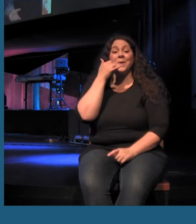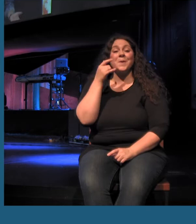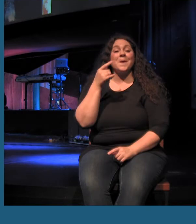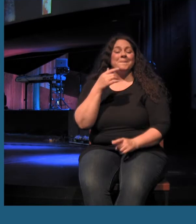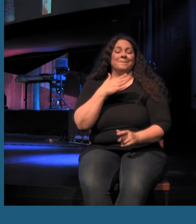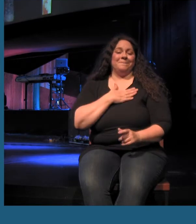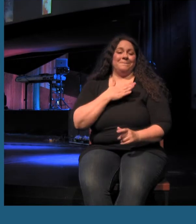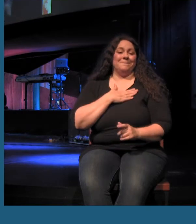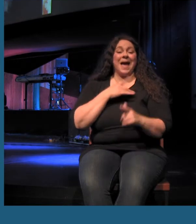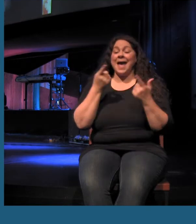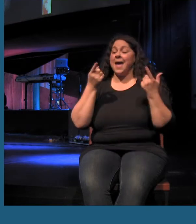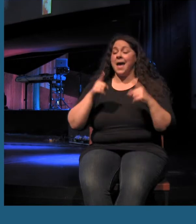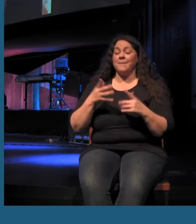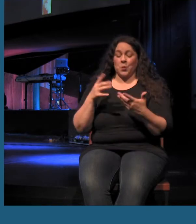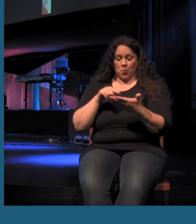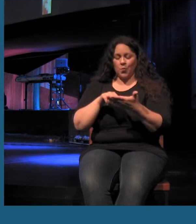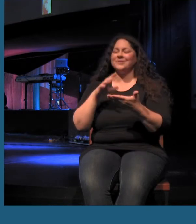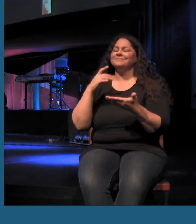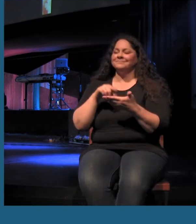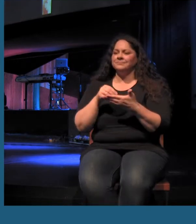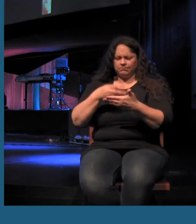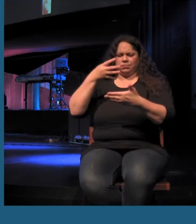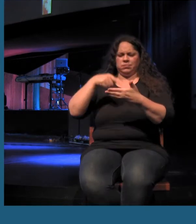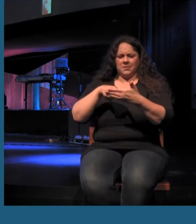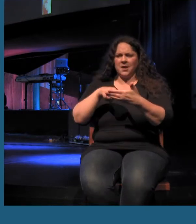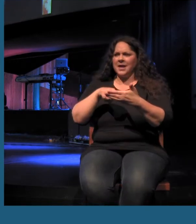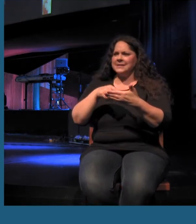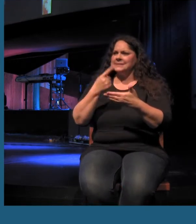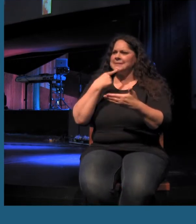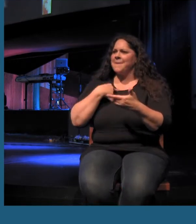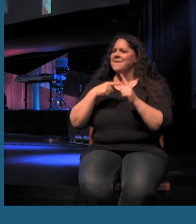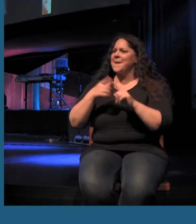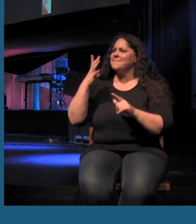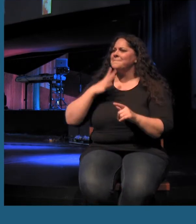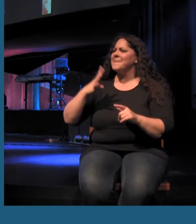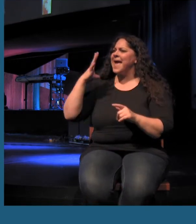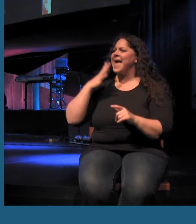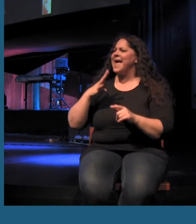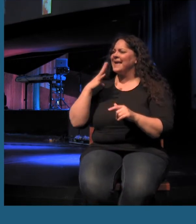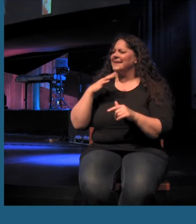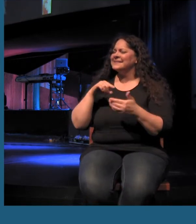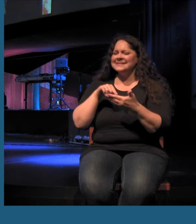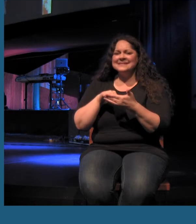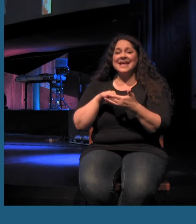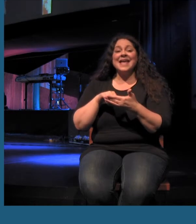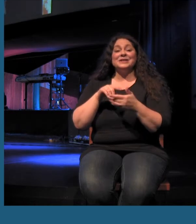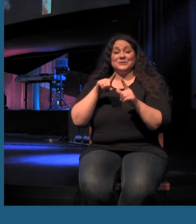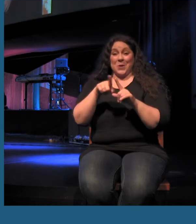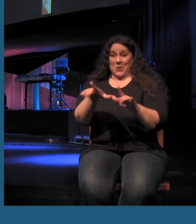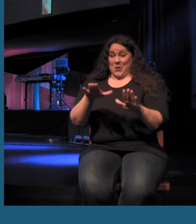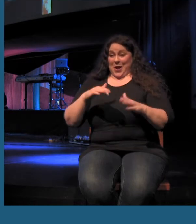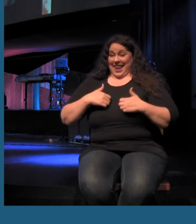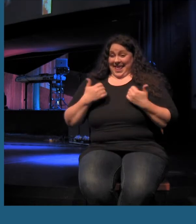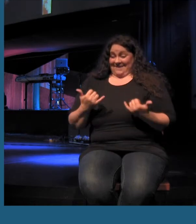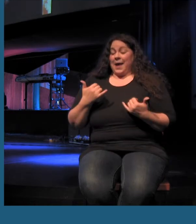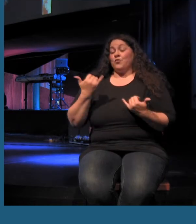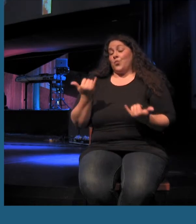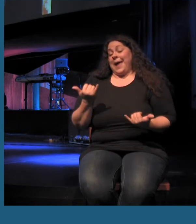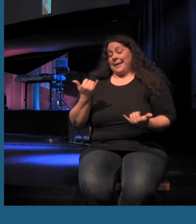to bring up pictures from the past that in some way have to do with what's going on in your current life. So